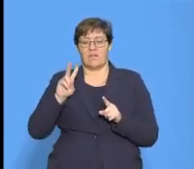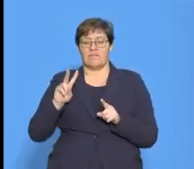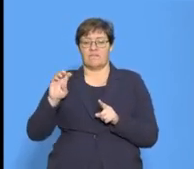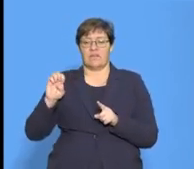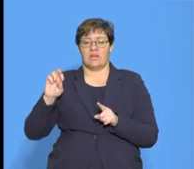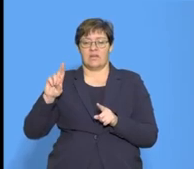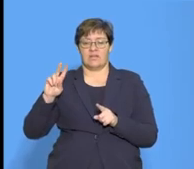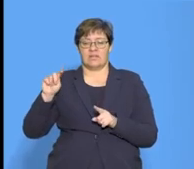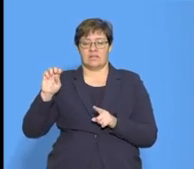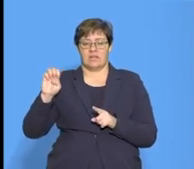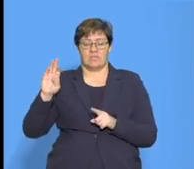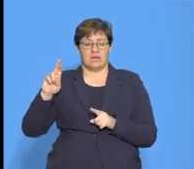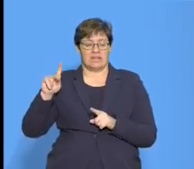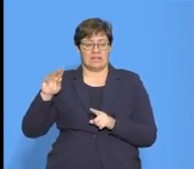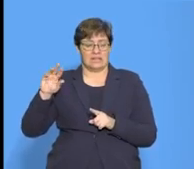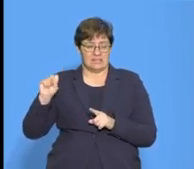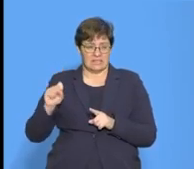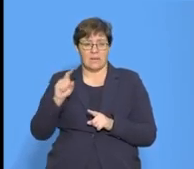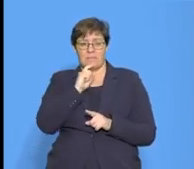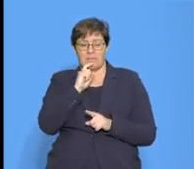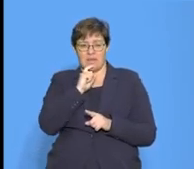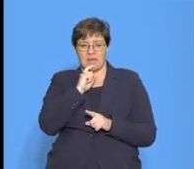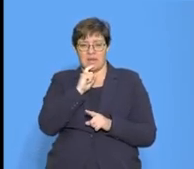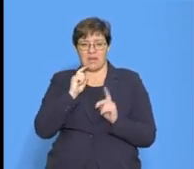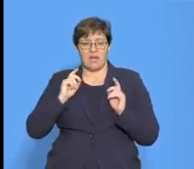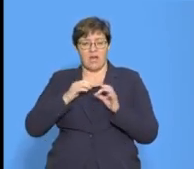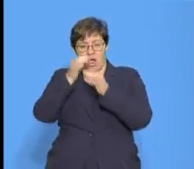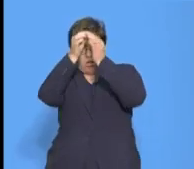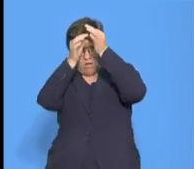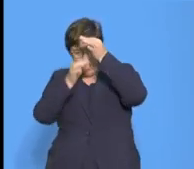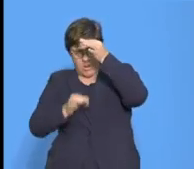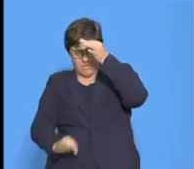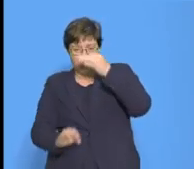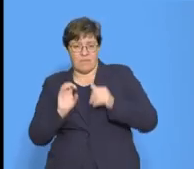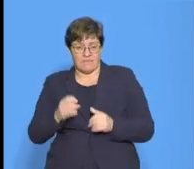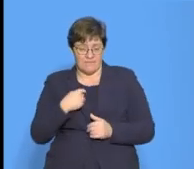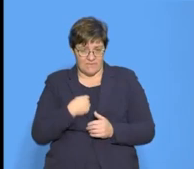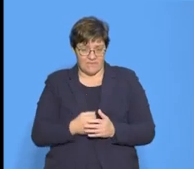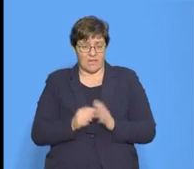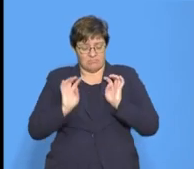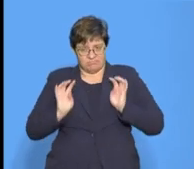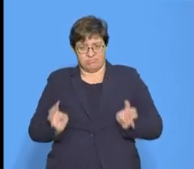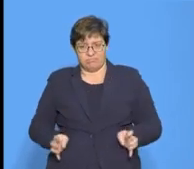the category vertebrates, which means that there is a vertebral column